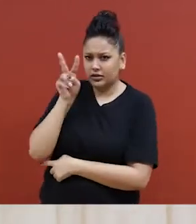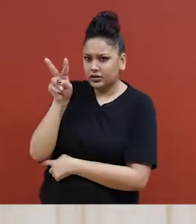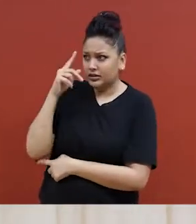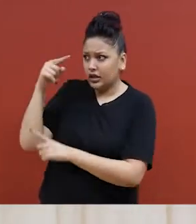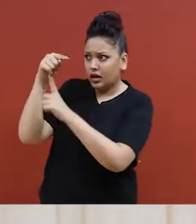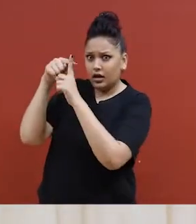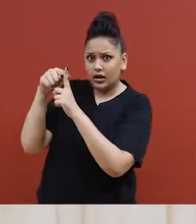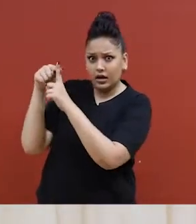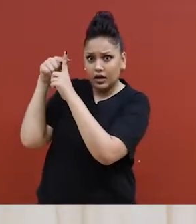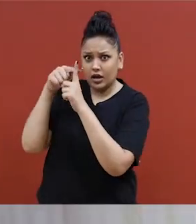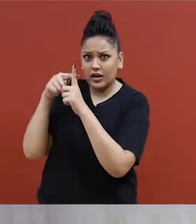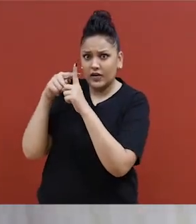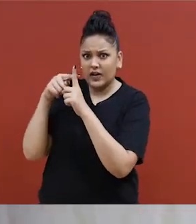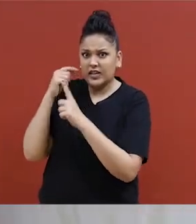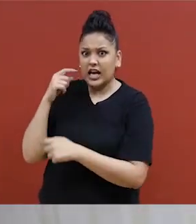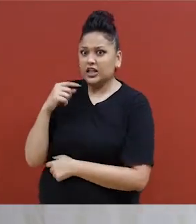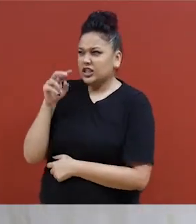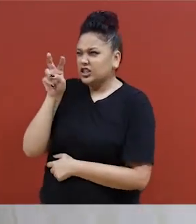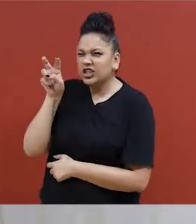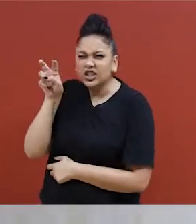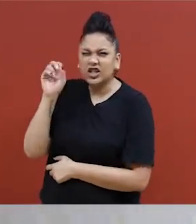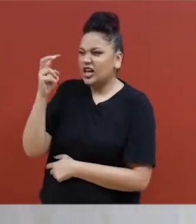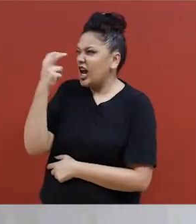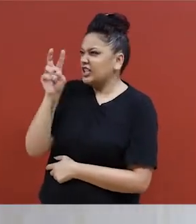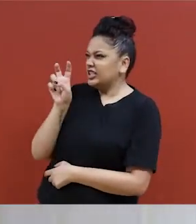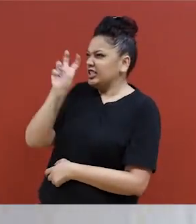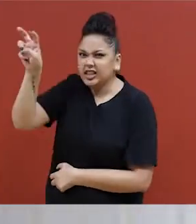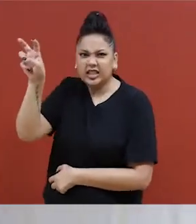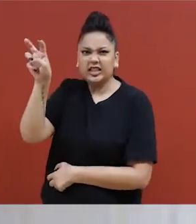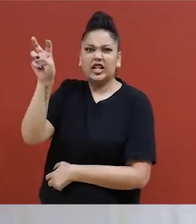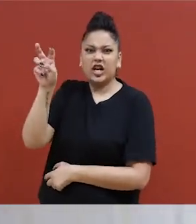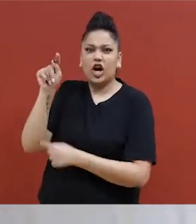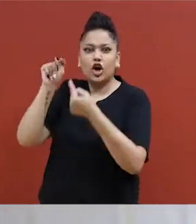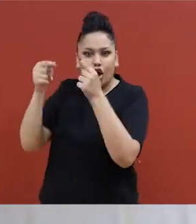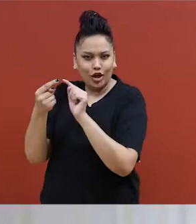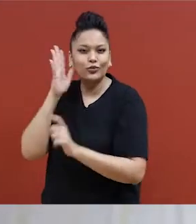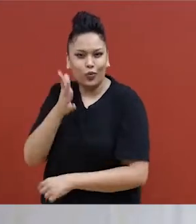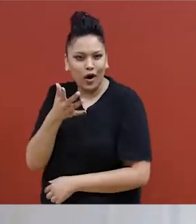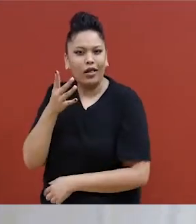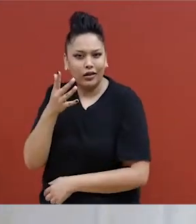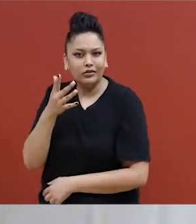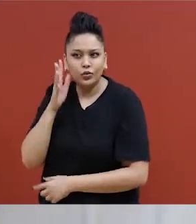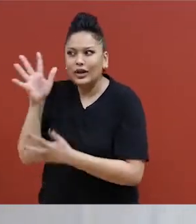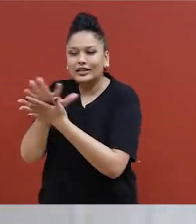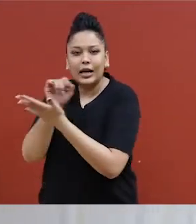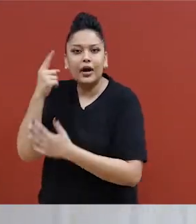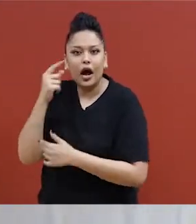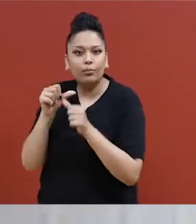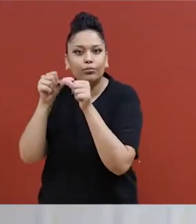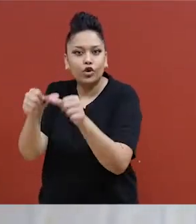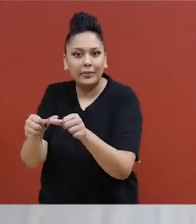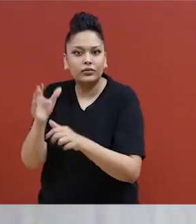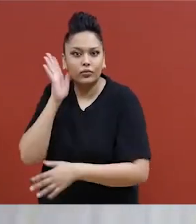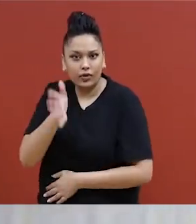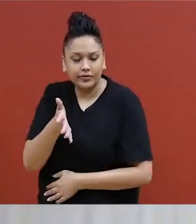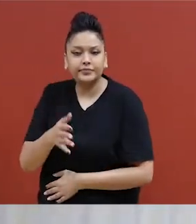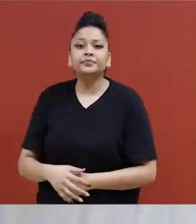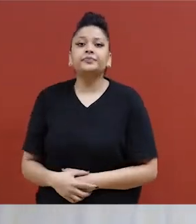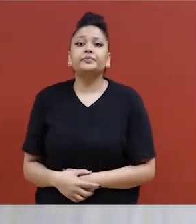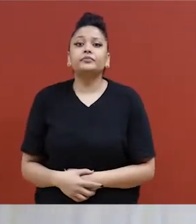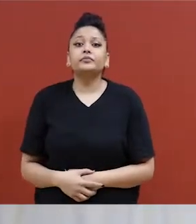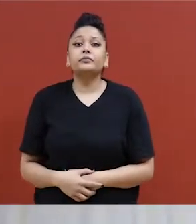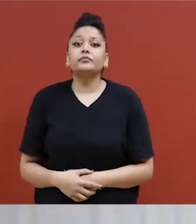are a target. If I gouge up through the attacker's eyes, it could do permanent damage to the